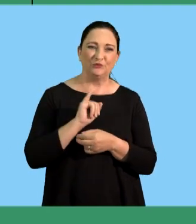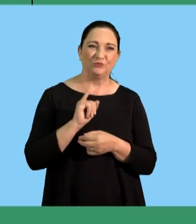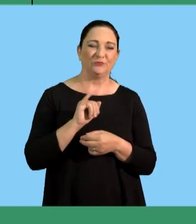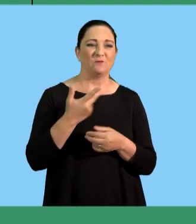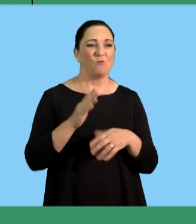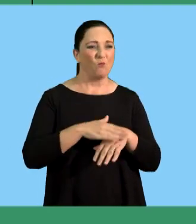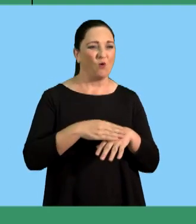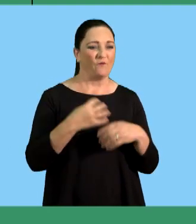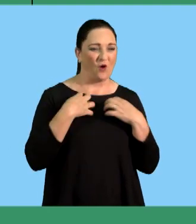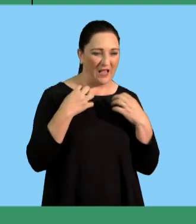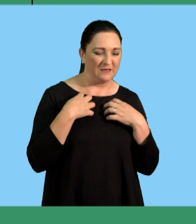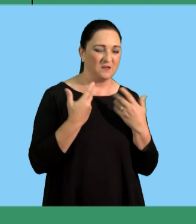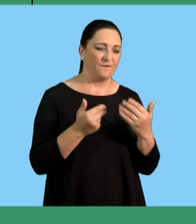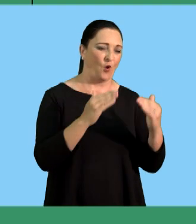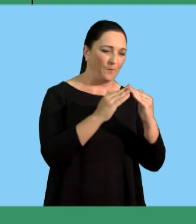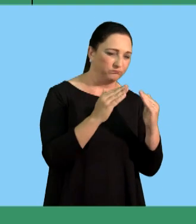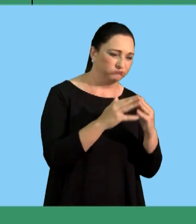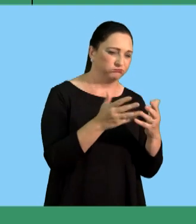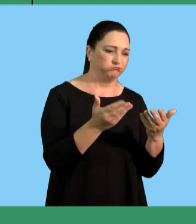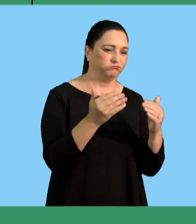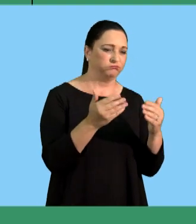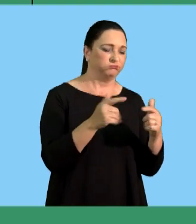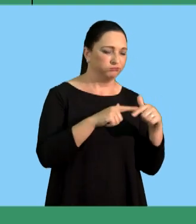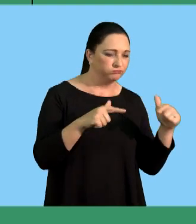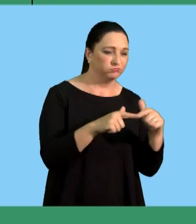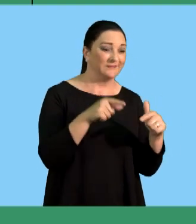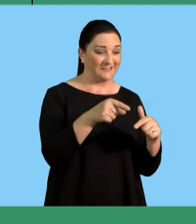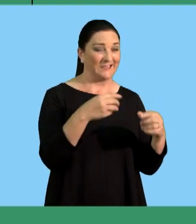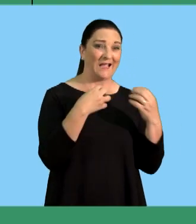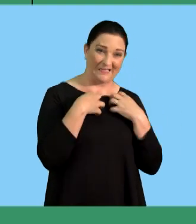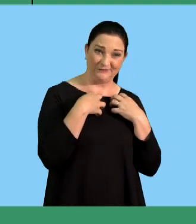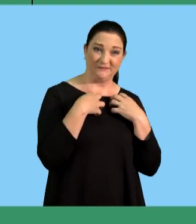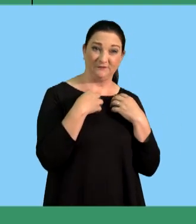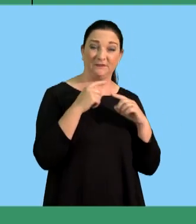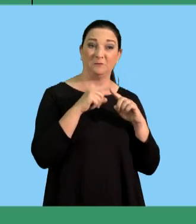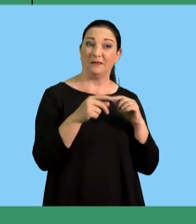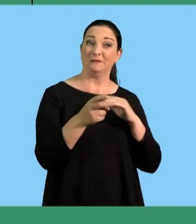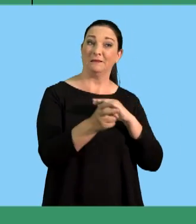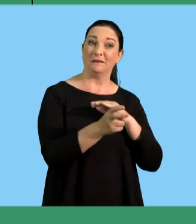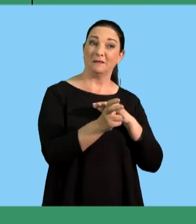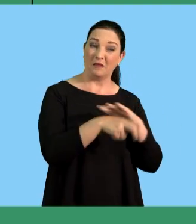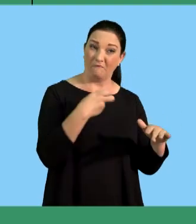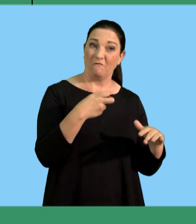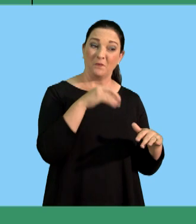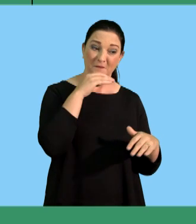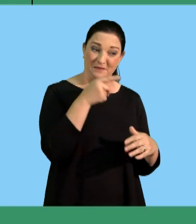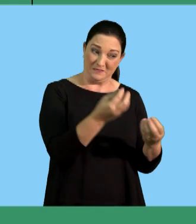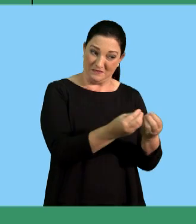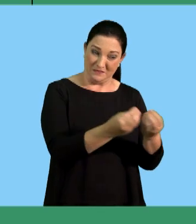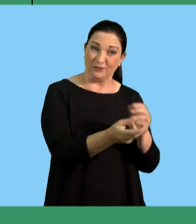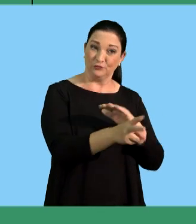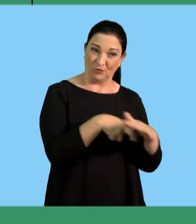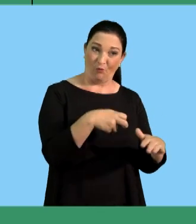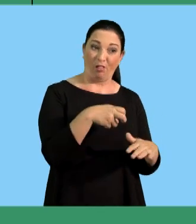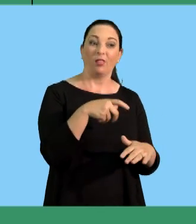assets, because when we are talking about property insurance, we're talking about covering an asset. When you're talking about theft, to say should an asset be stolen, then